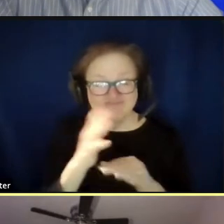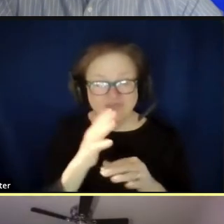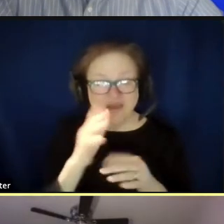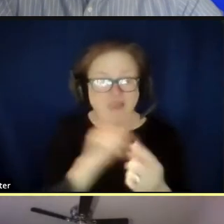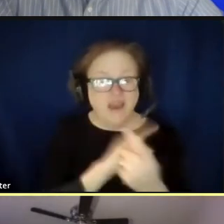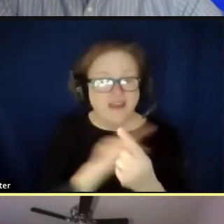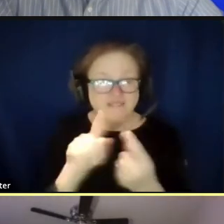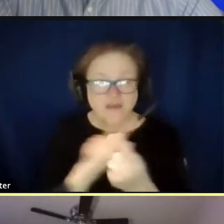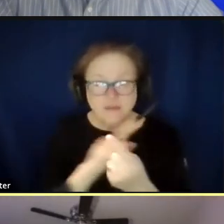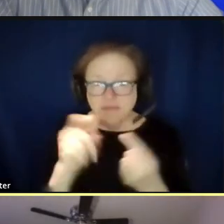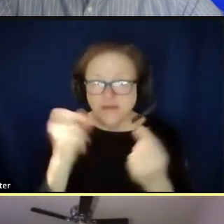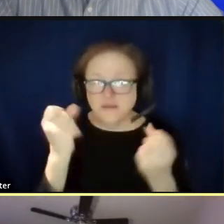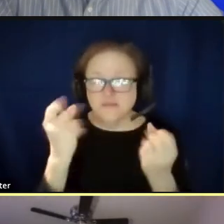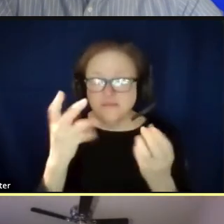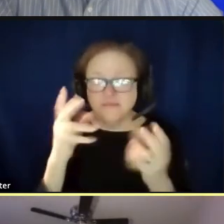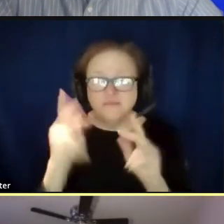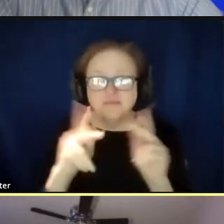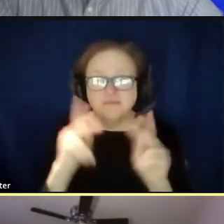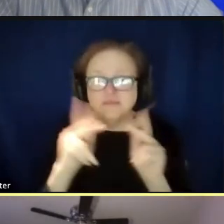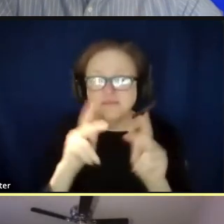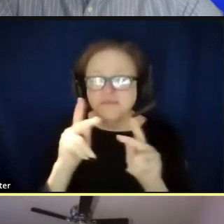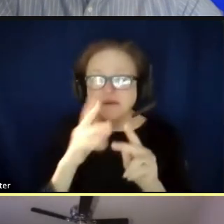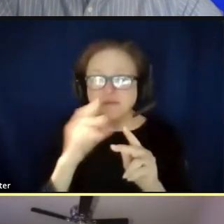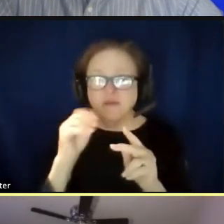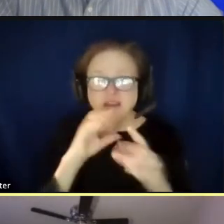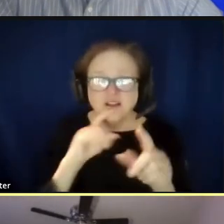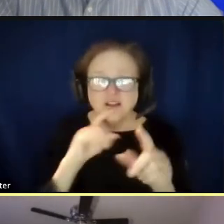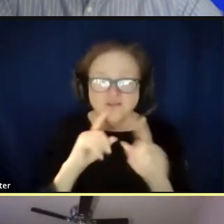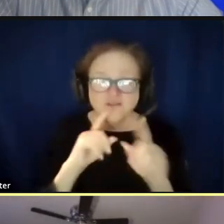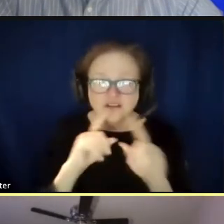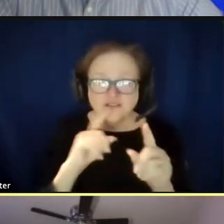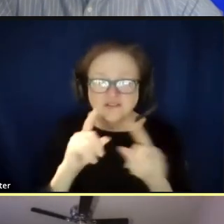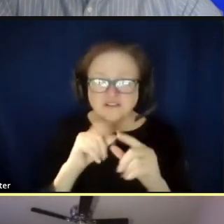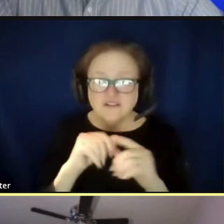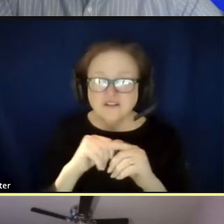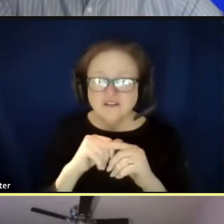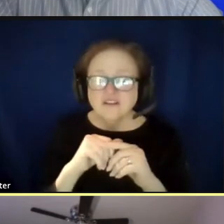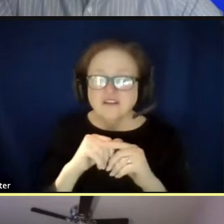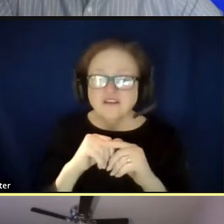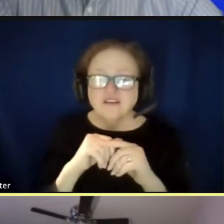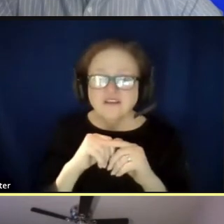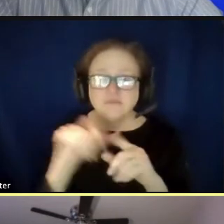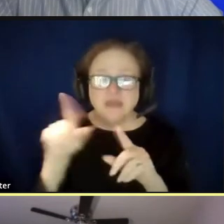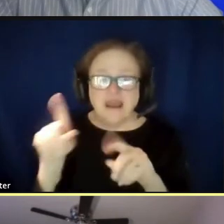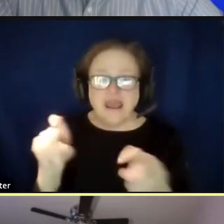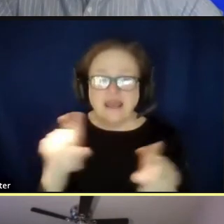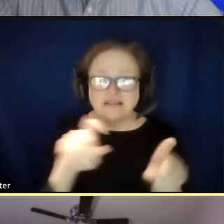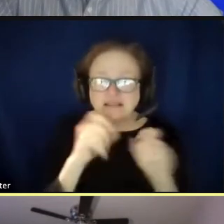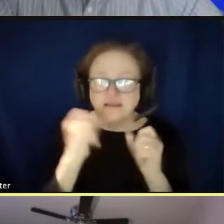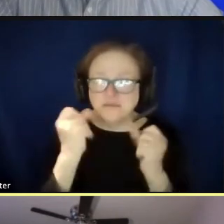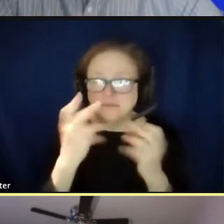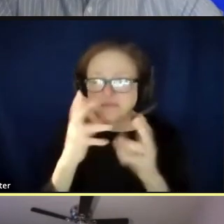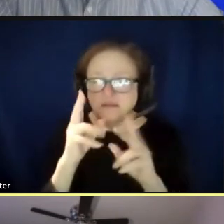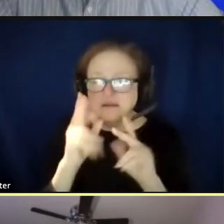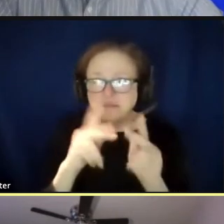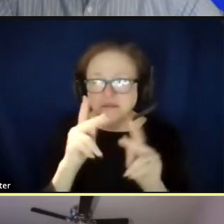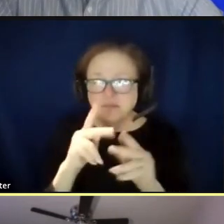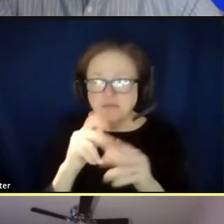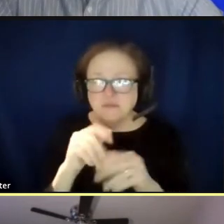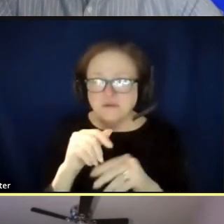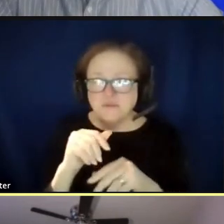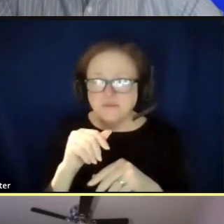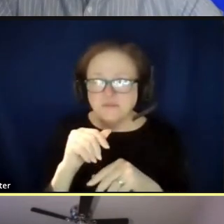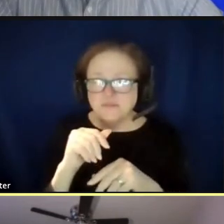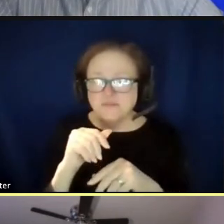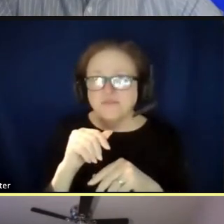interacted and had conversations with lots and lots of people. Soon, I would put